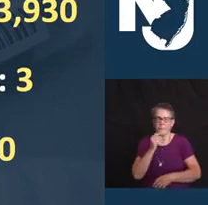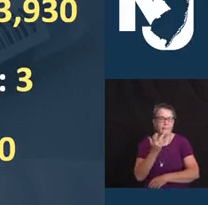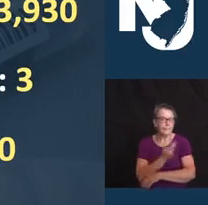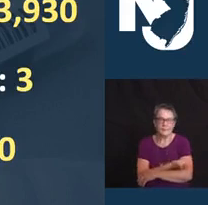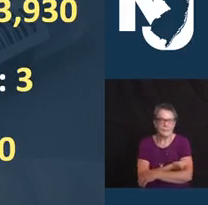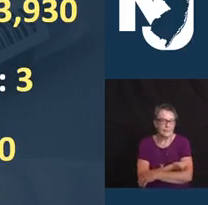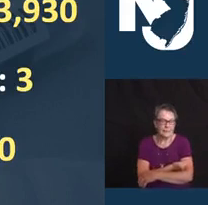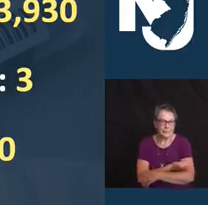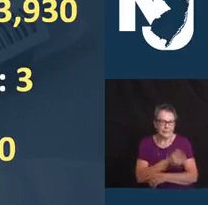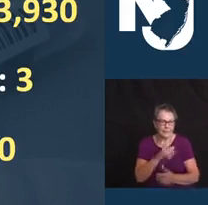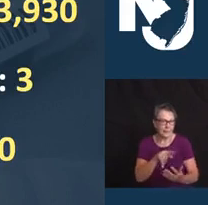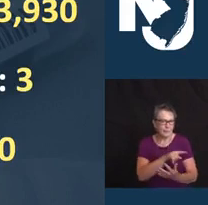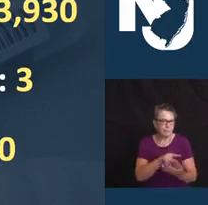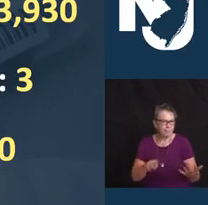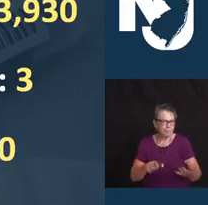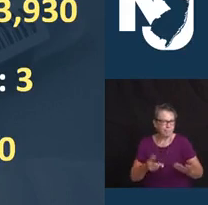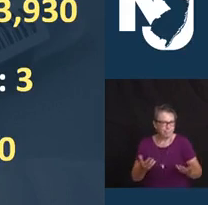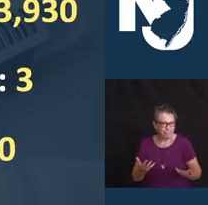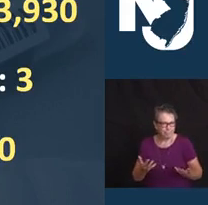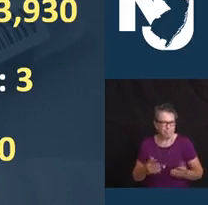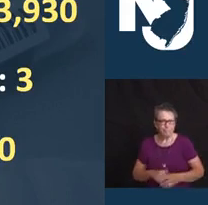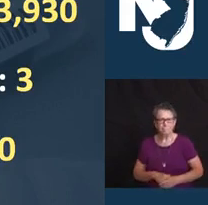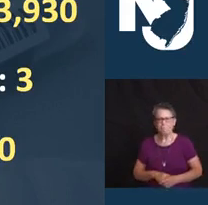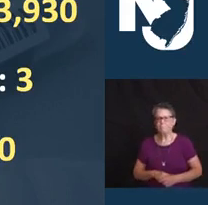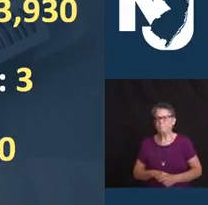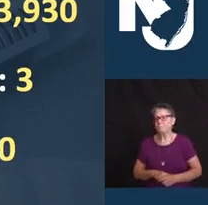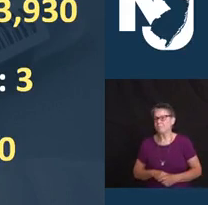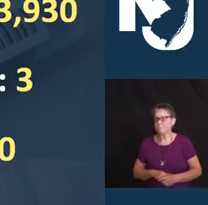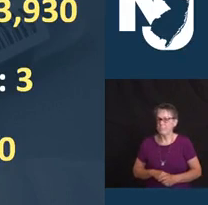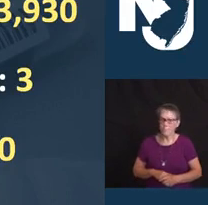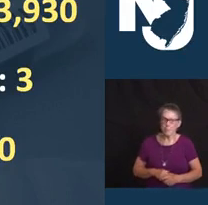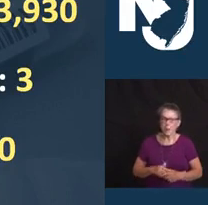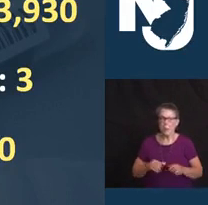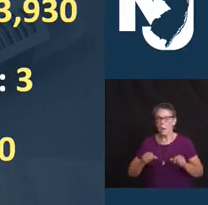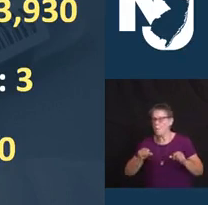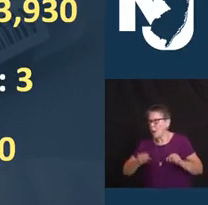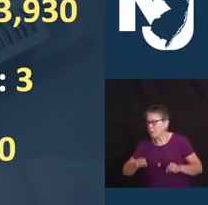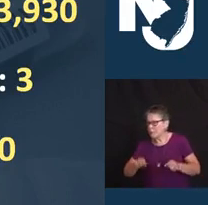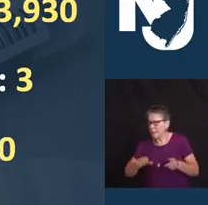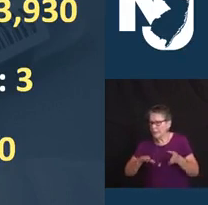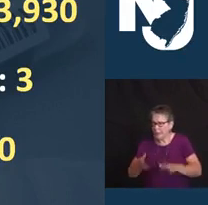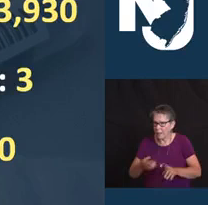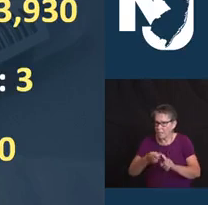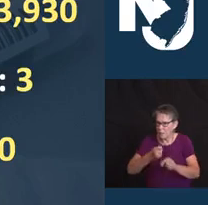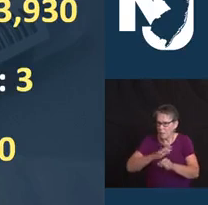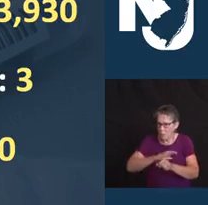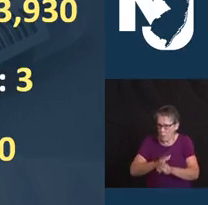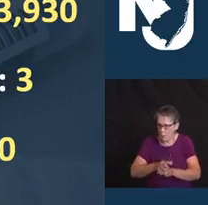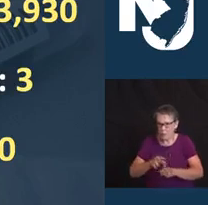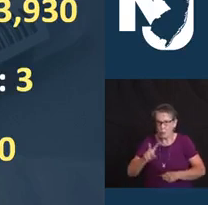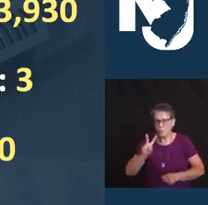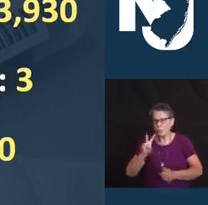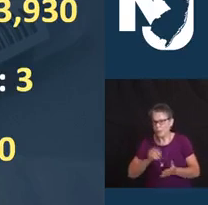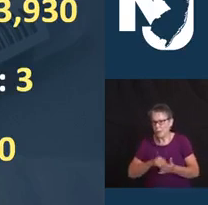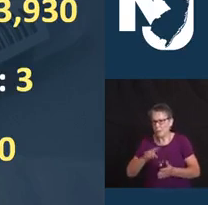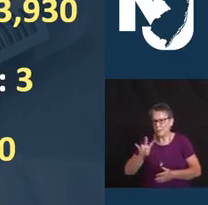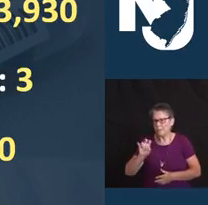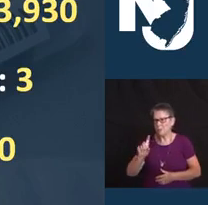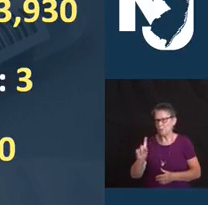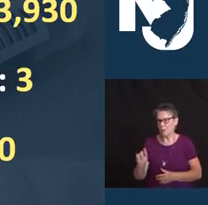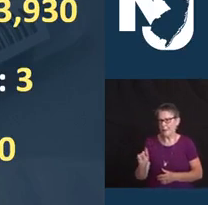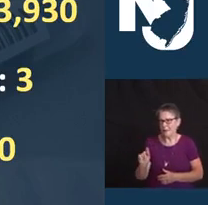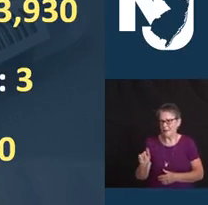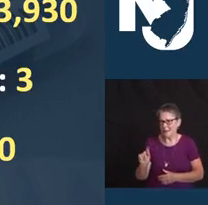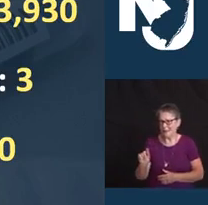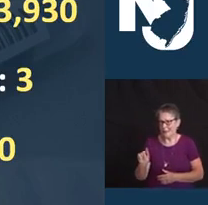vaccinated. The number of probable deaths has been revised to 2,720. That's an increase of 1. Let's take a minute,